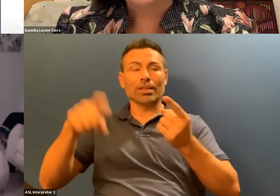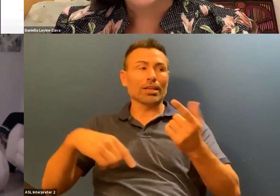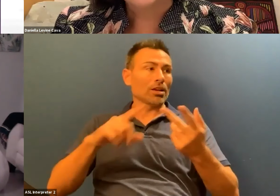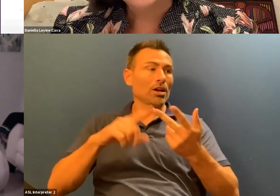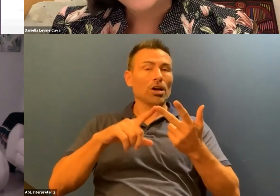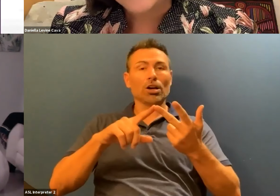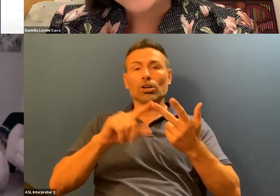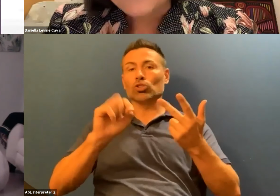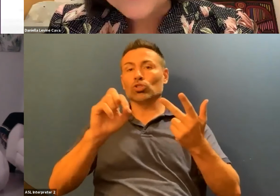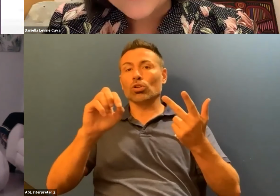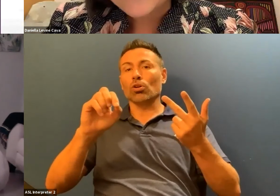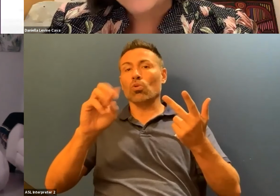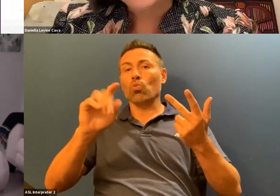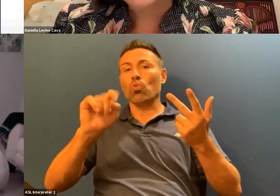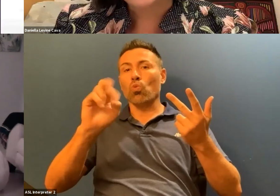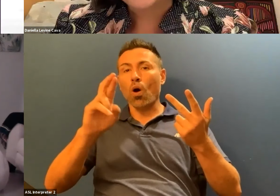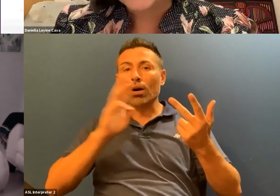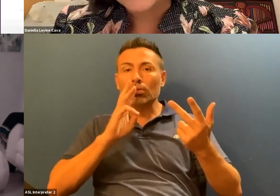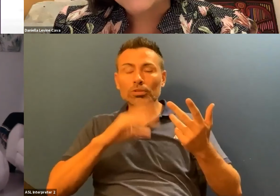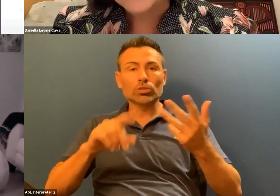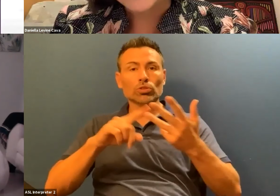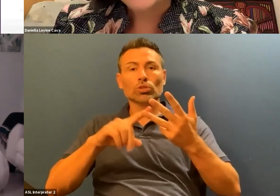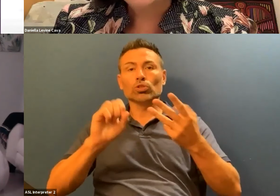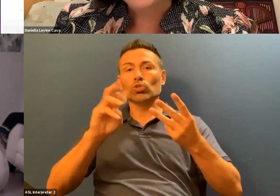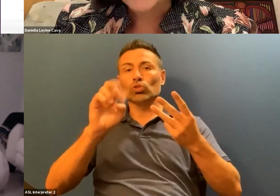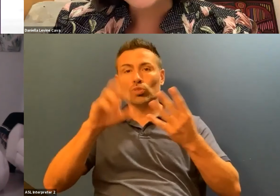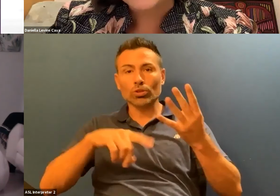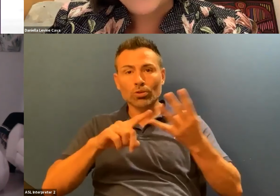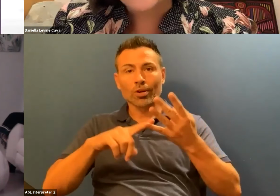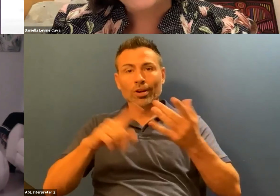and septic to sewer conversion?